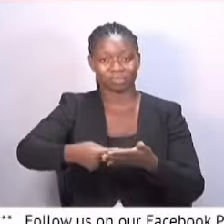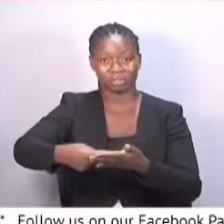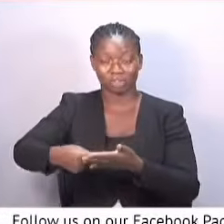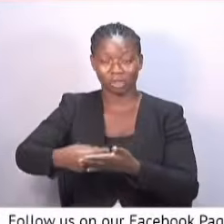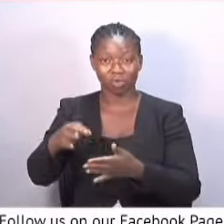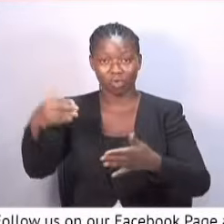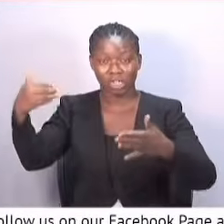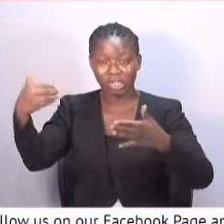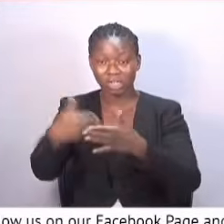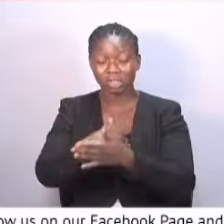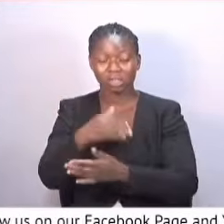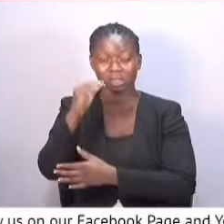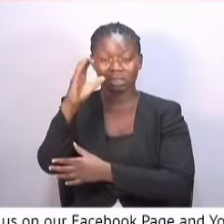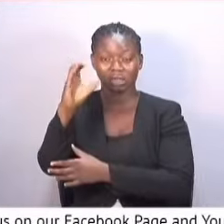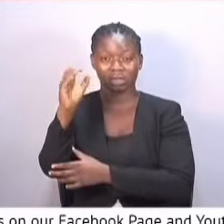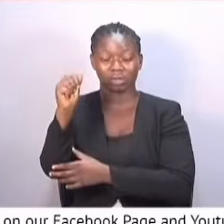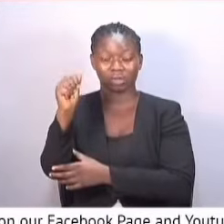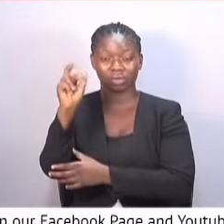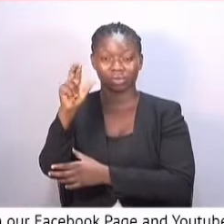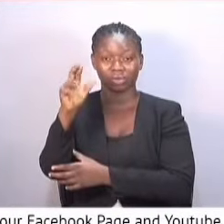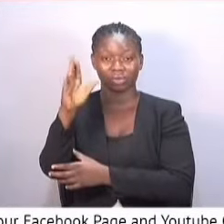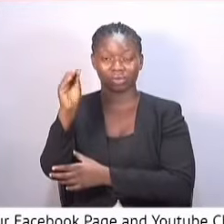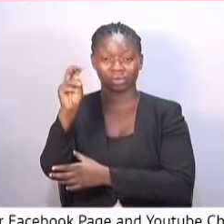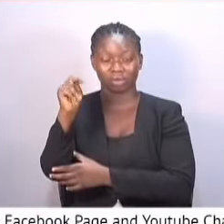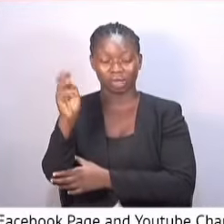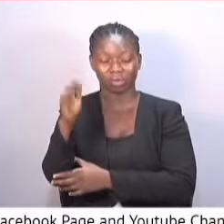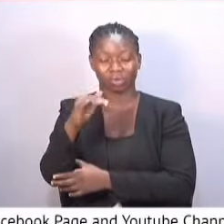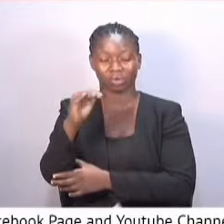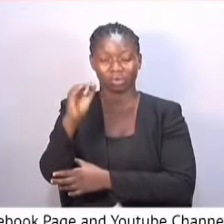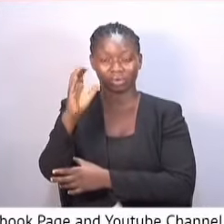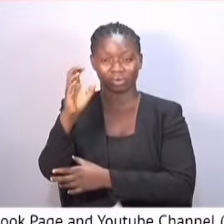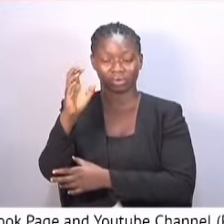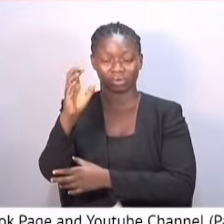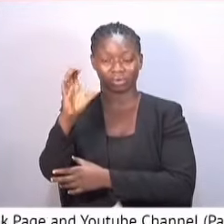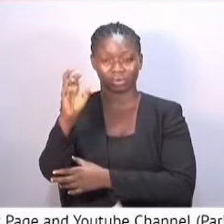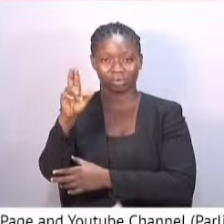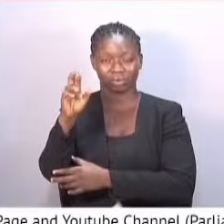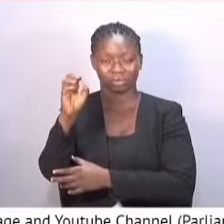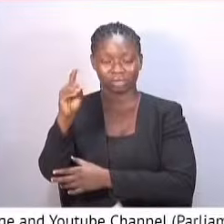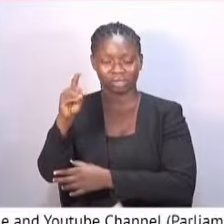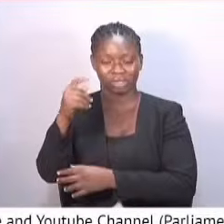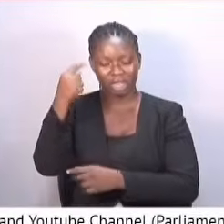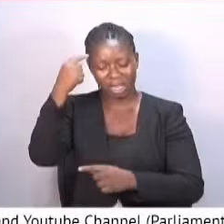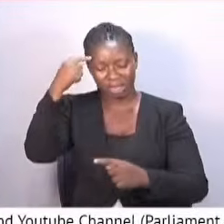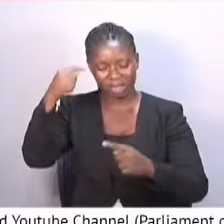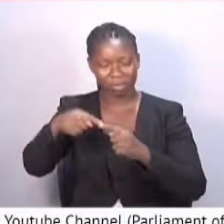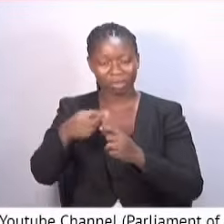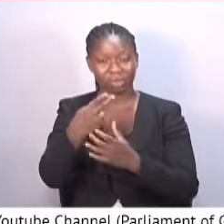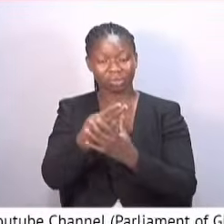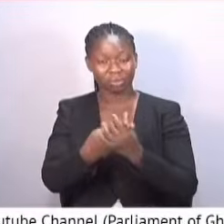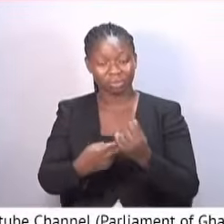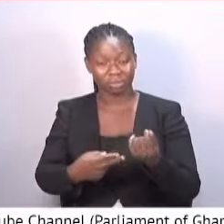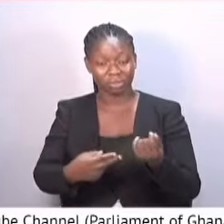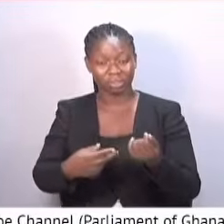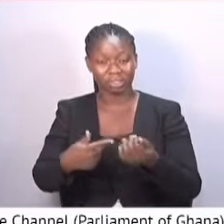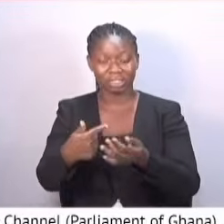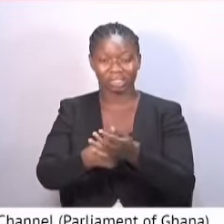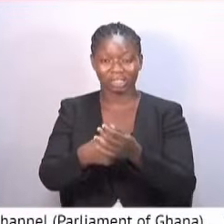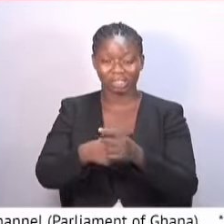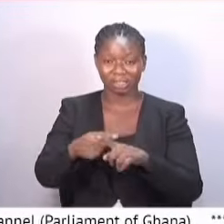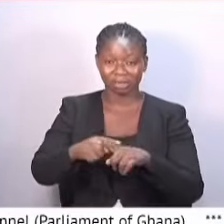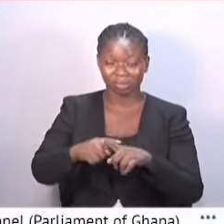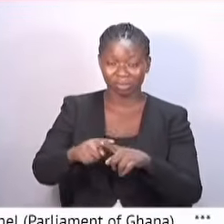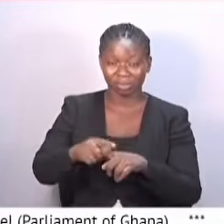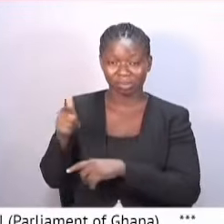of a new carbon credit agreement between Ghana and British Petroleum. And in asking